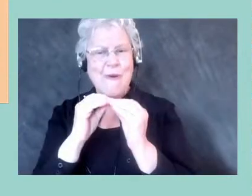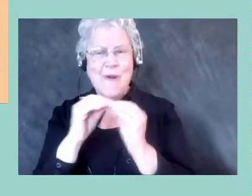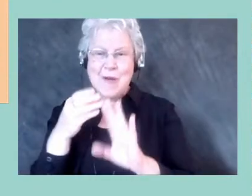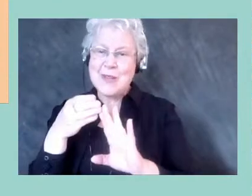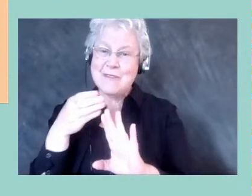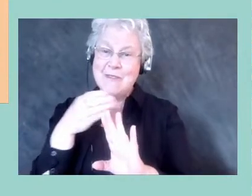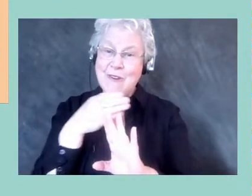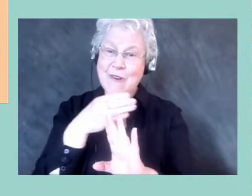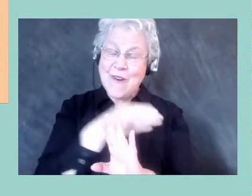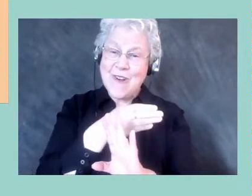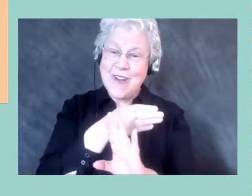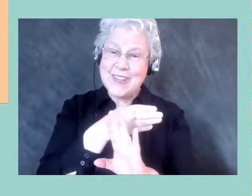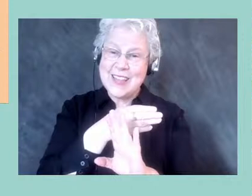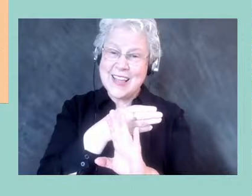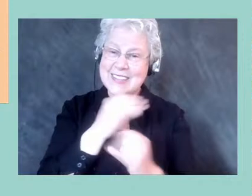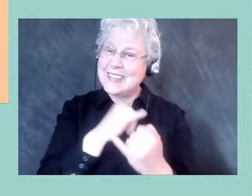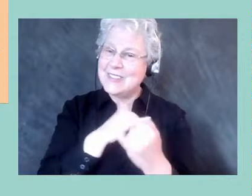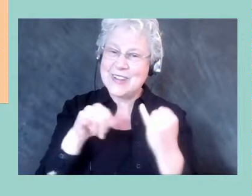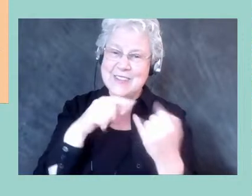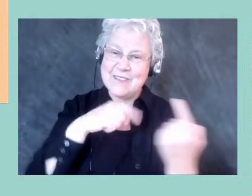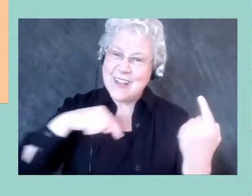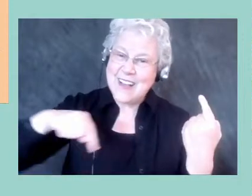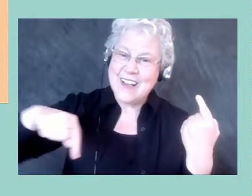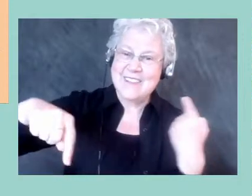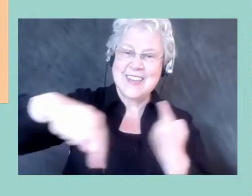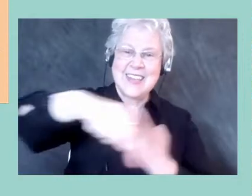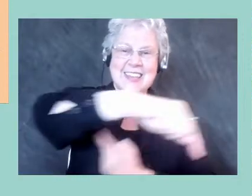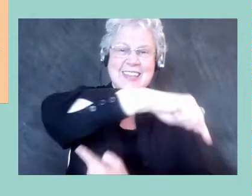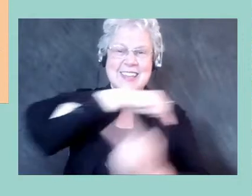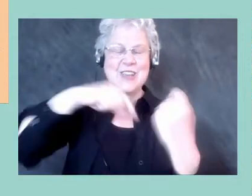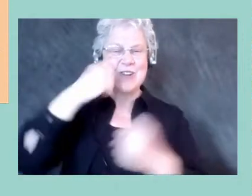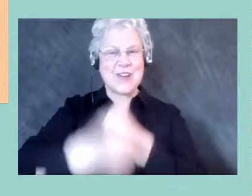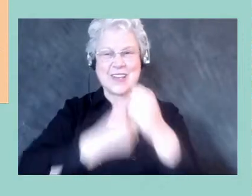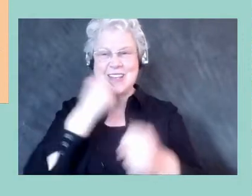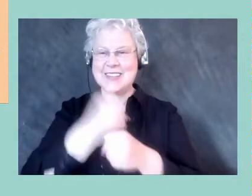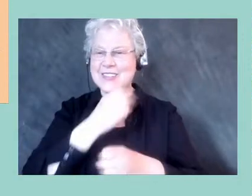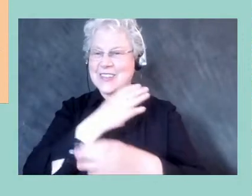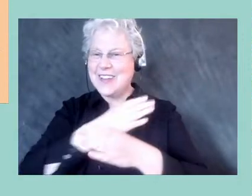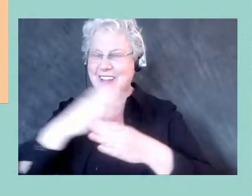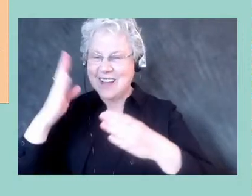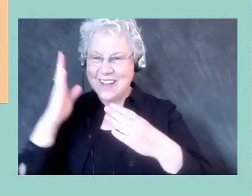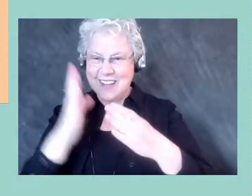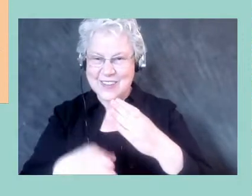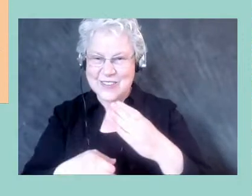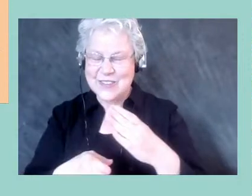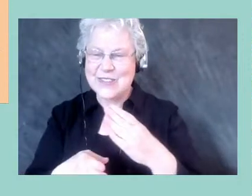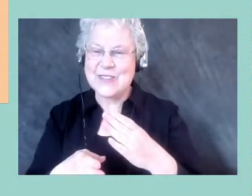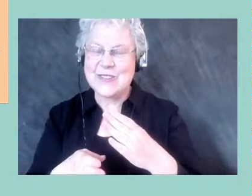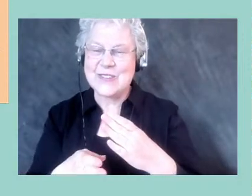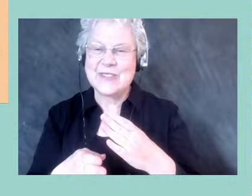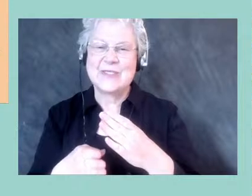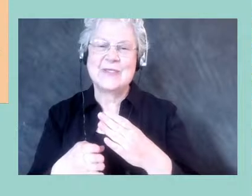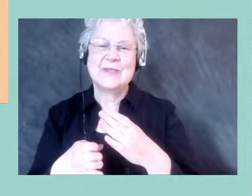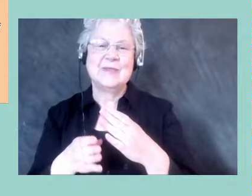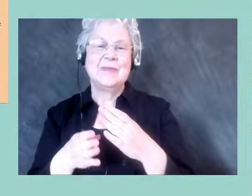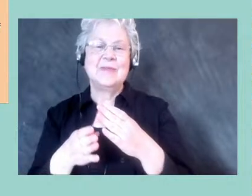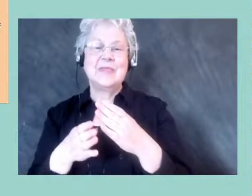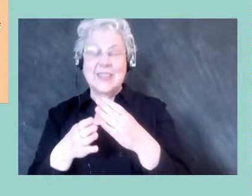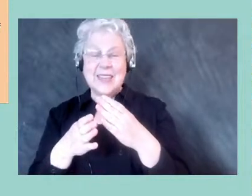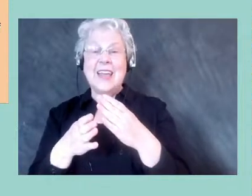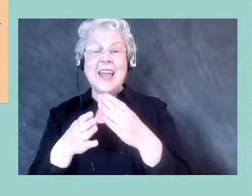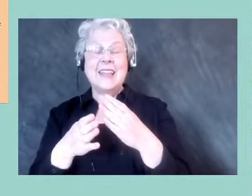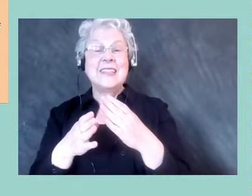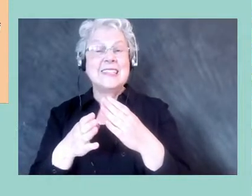plenty before the last revolving year is